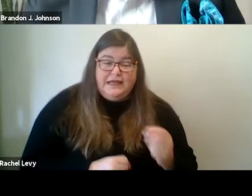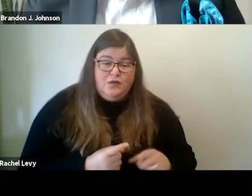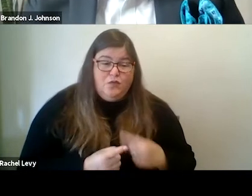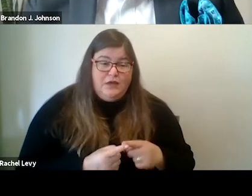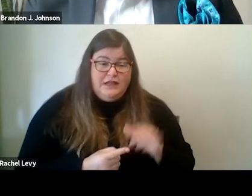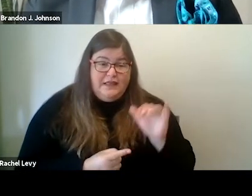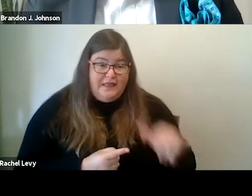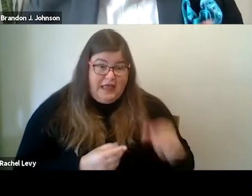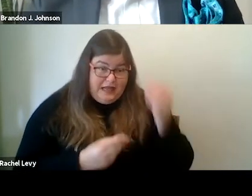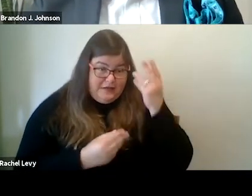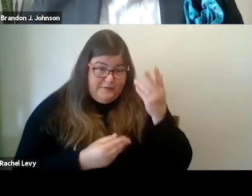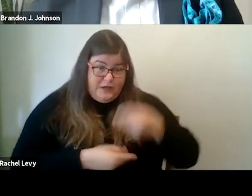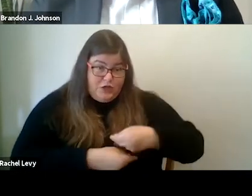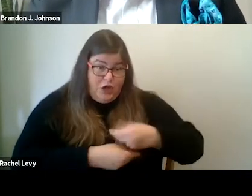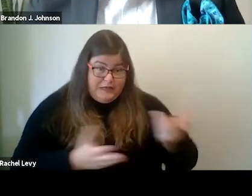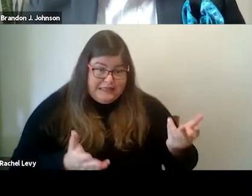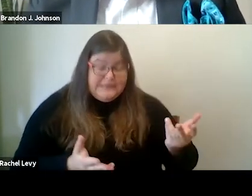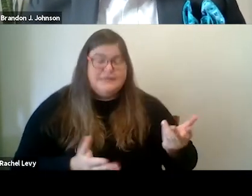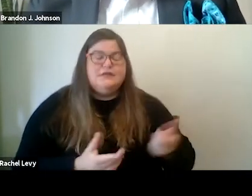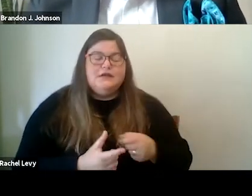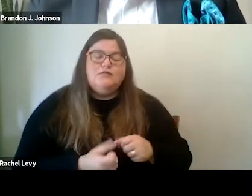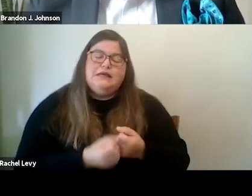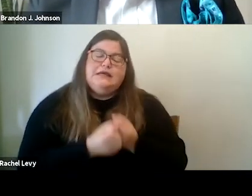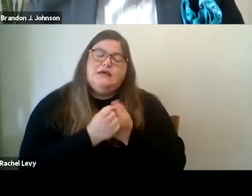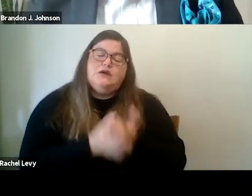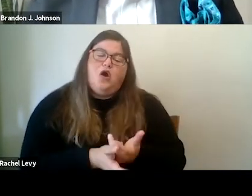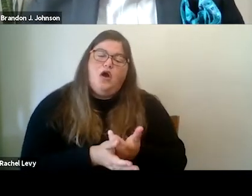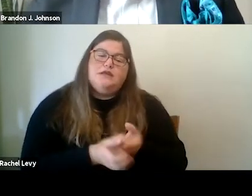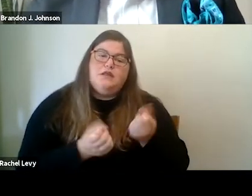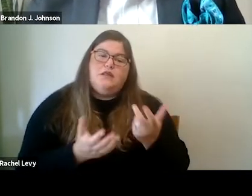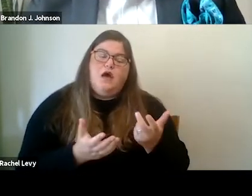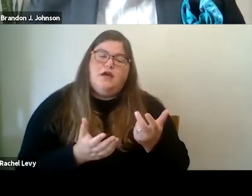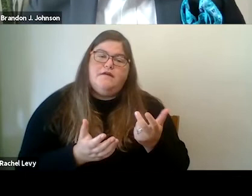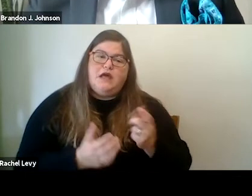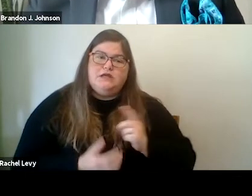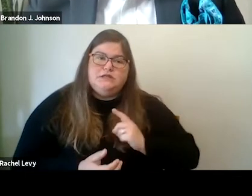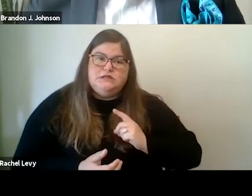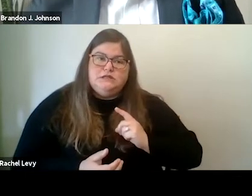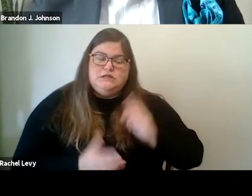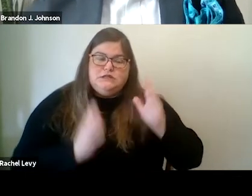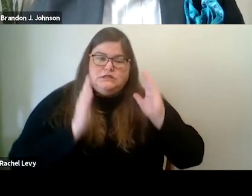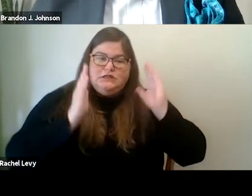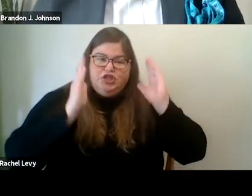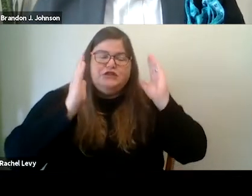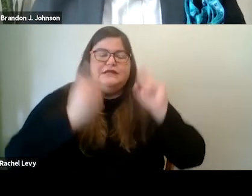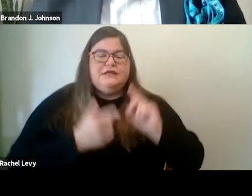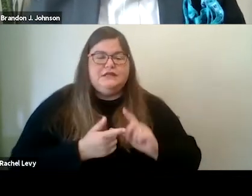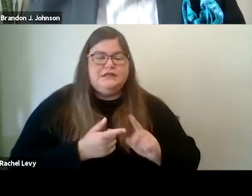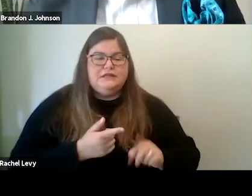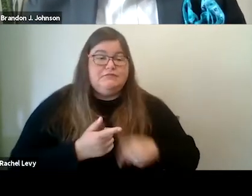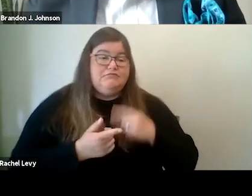point got released, it was one that caused a lot of alarm and attention, to the point that the